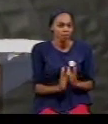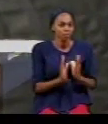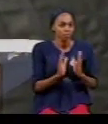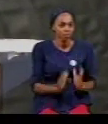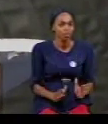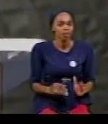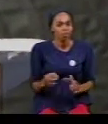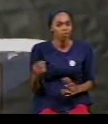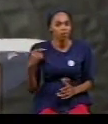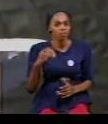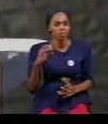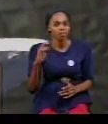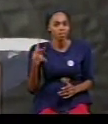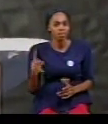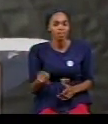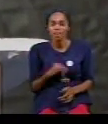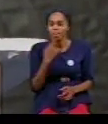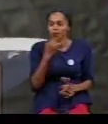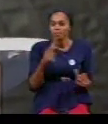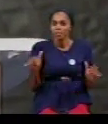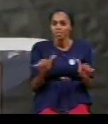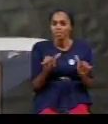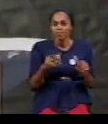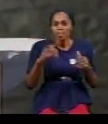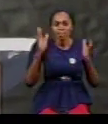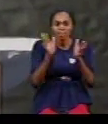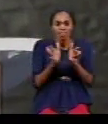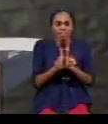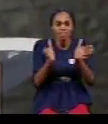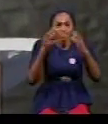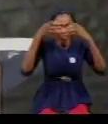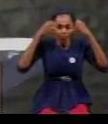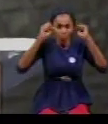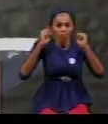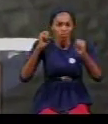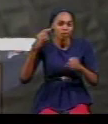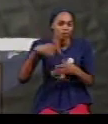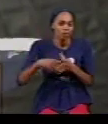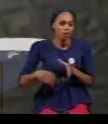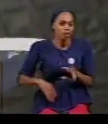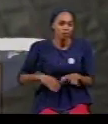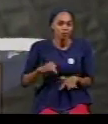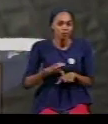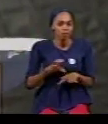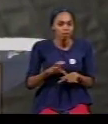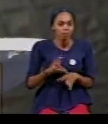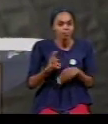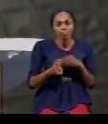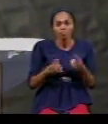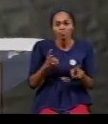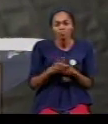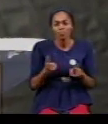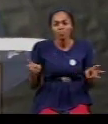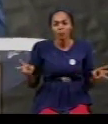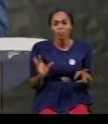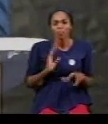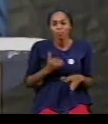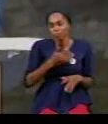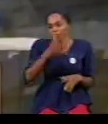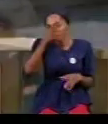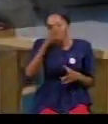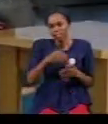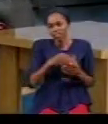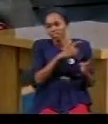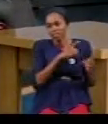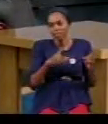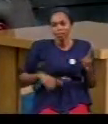the Deeper Christian Life Ministry worldwide, our dear Father in the Lord, yesterday, we didn't welcome him.